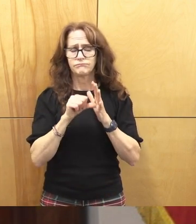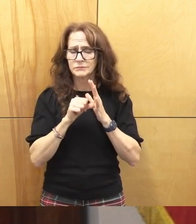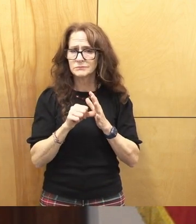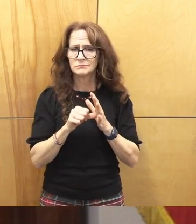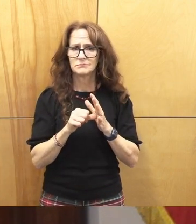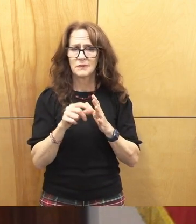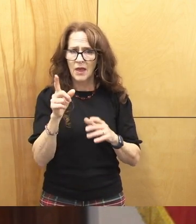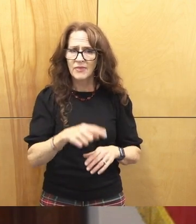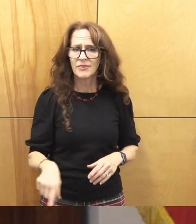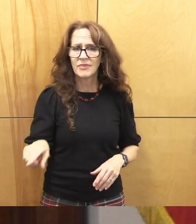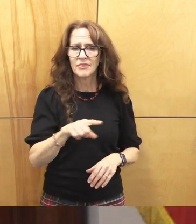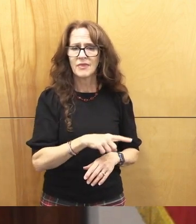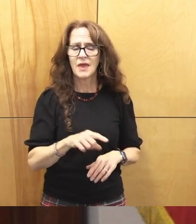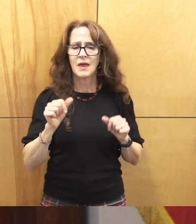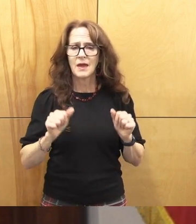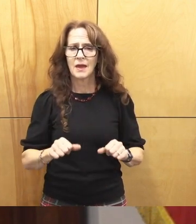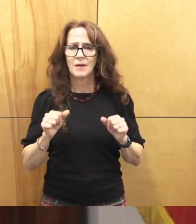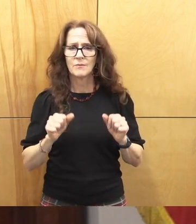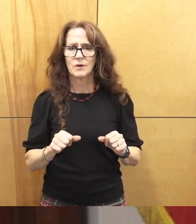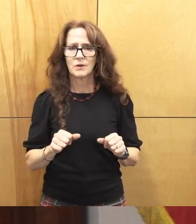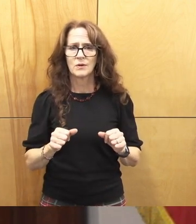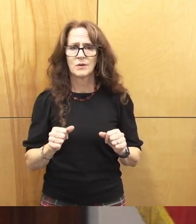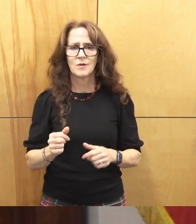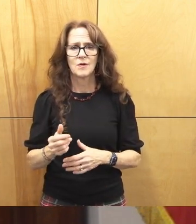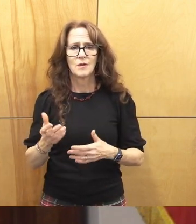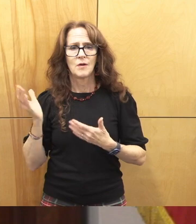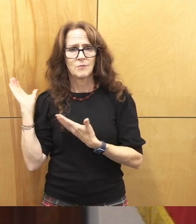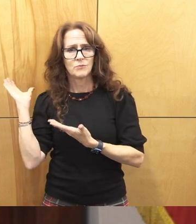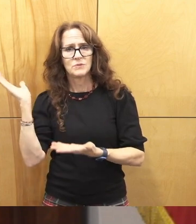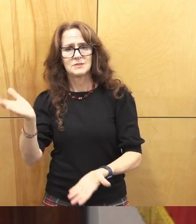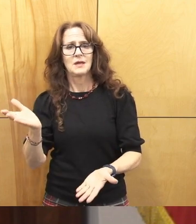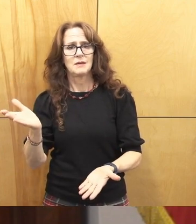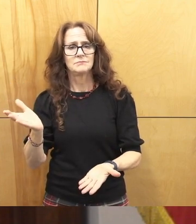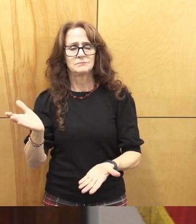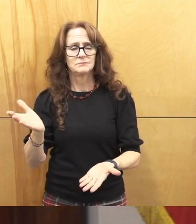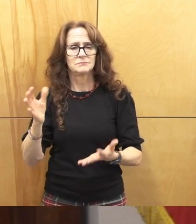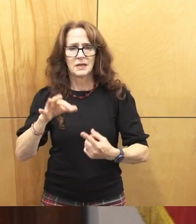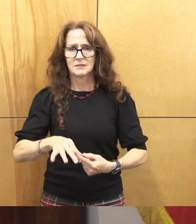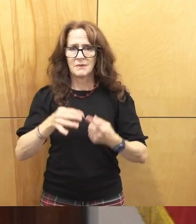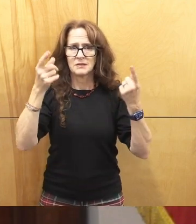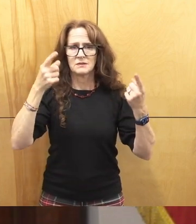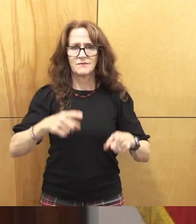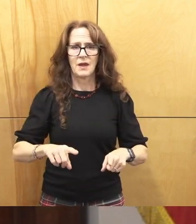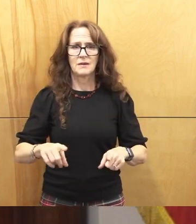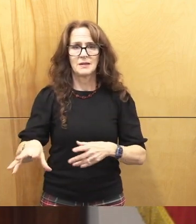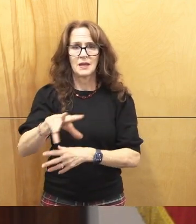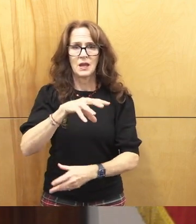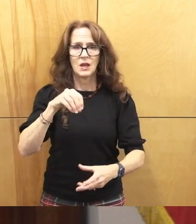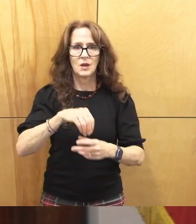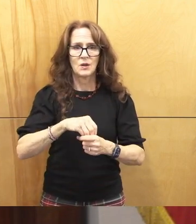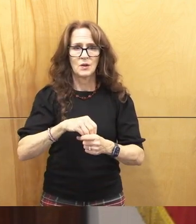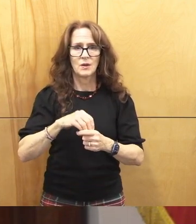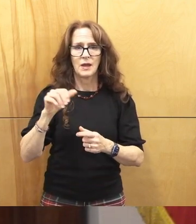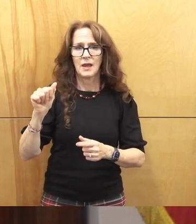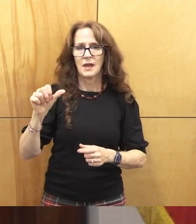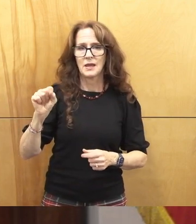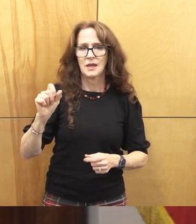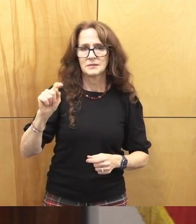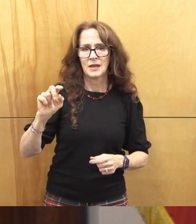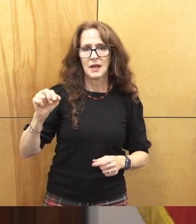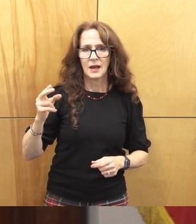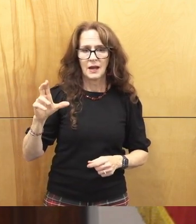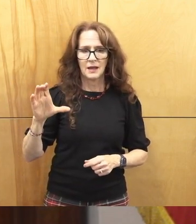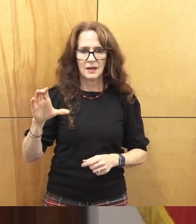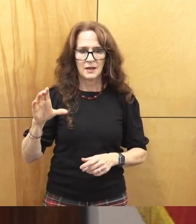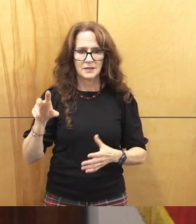way they were able to present this special event. They included Aztec dancers. They had